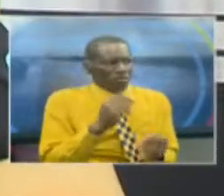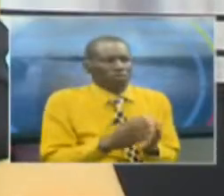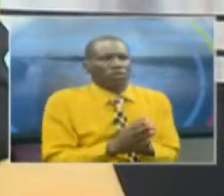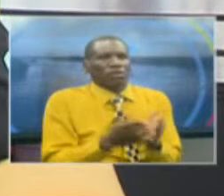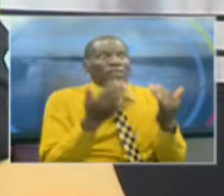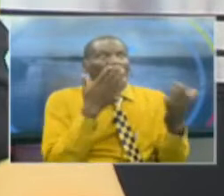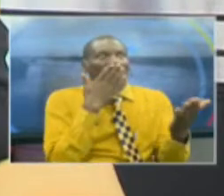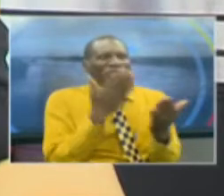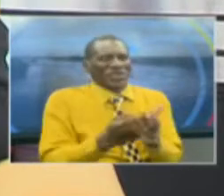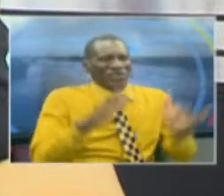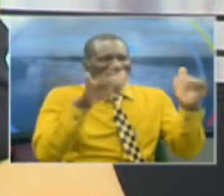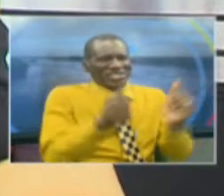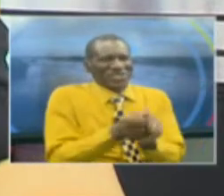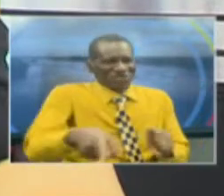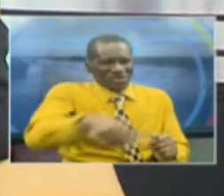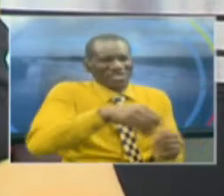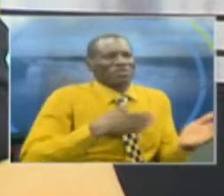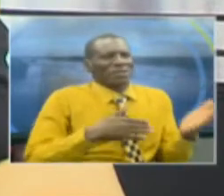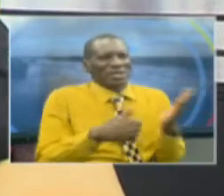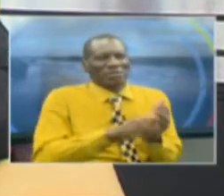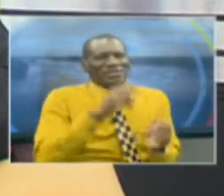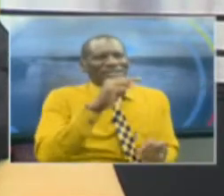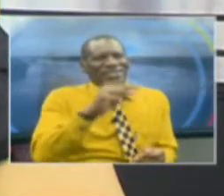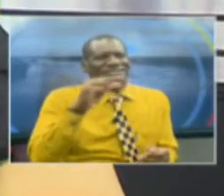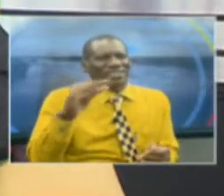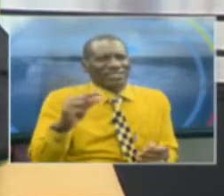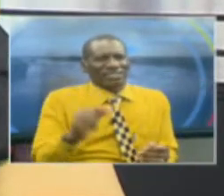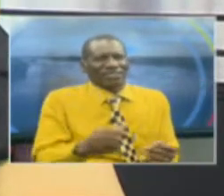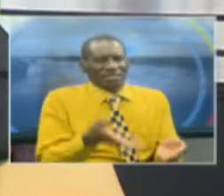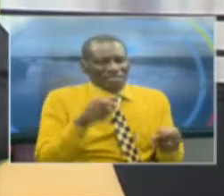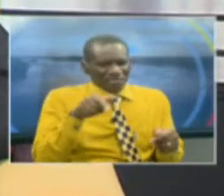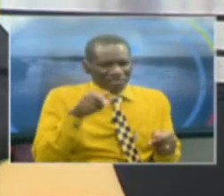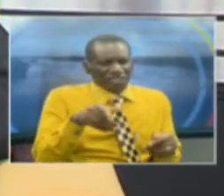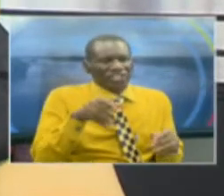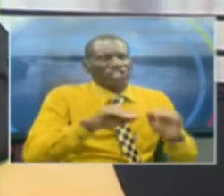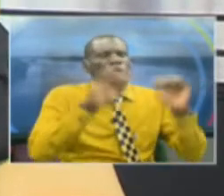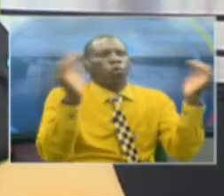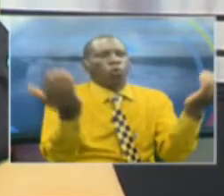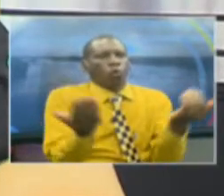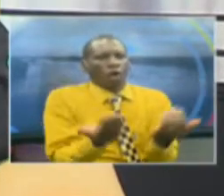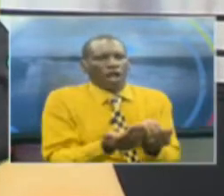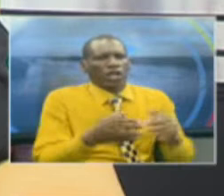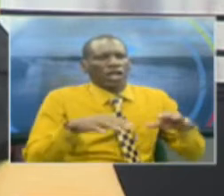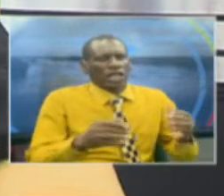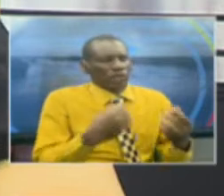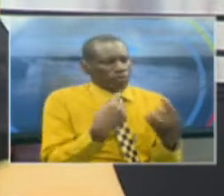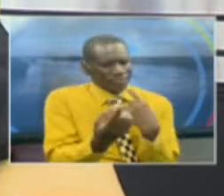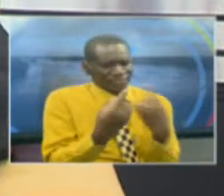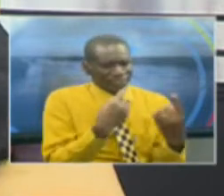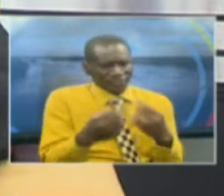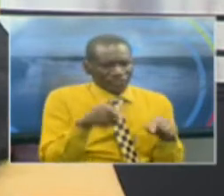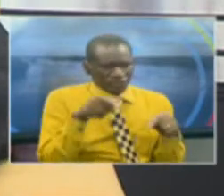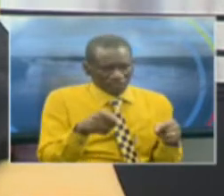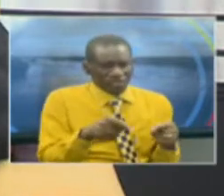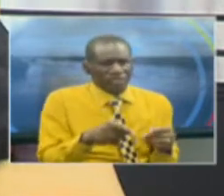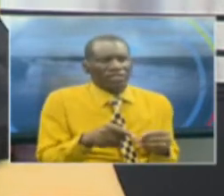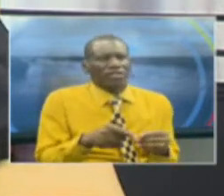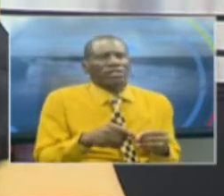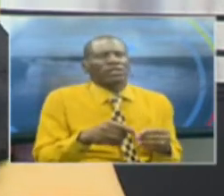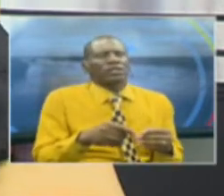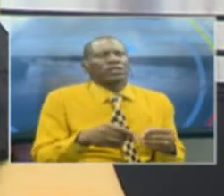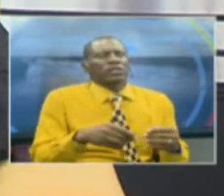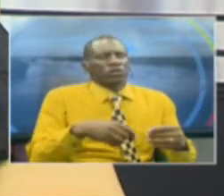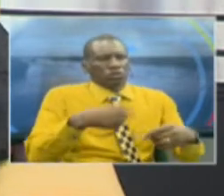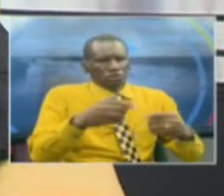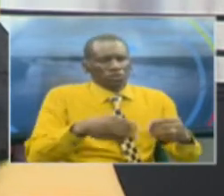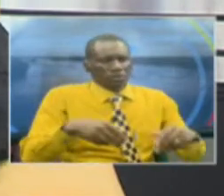Thank you for staying with us. My name is Gladys Gachanja. This is your world, or our conversation, marriage and dating